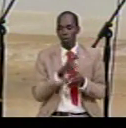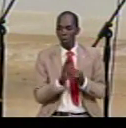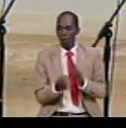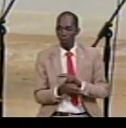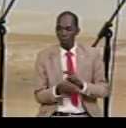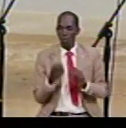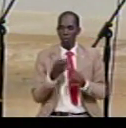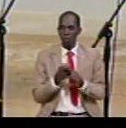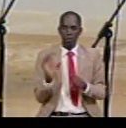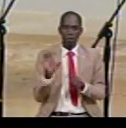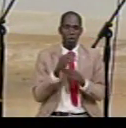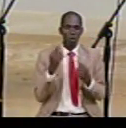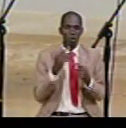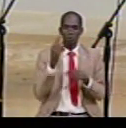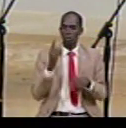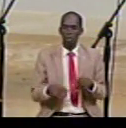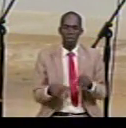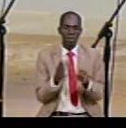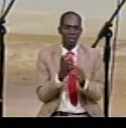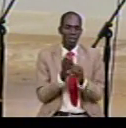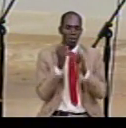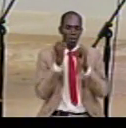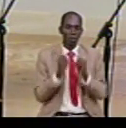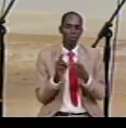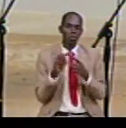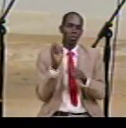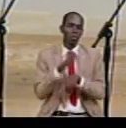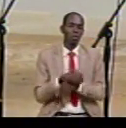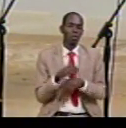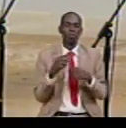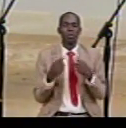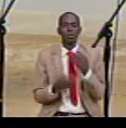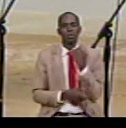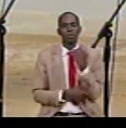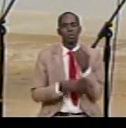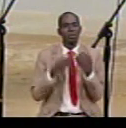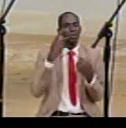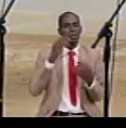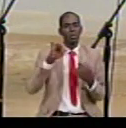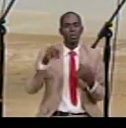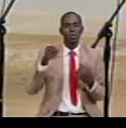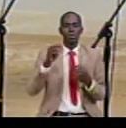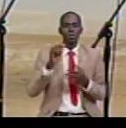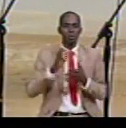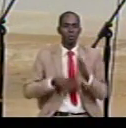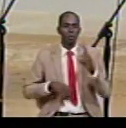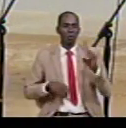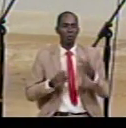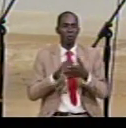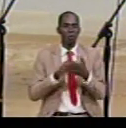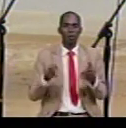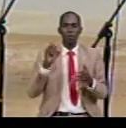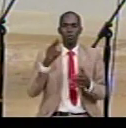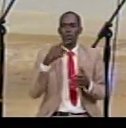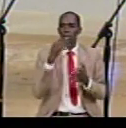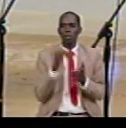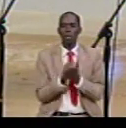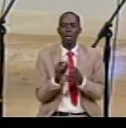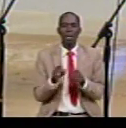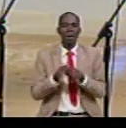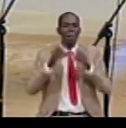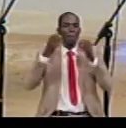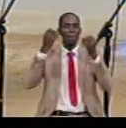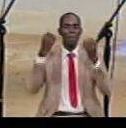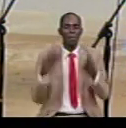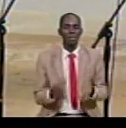overcome temptation. Because Jesus, in John chapter 1, verse 12, we're told that as many as received him, to them